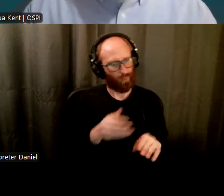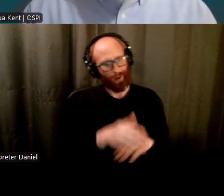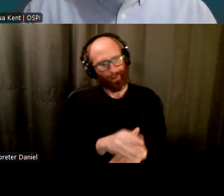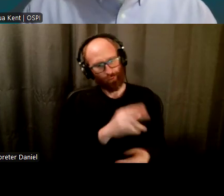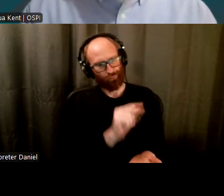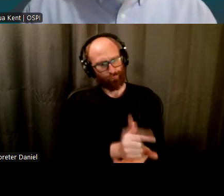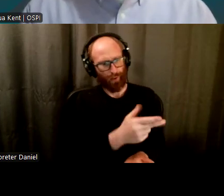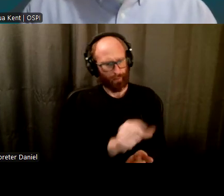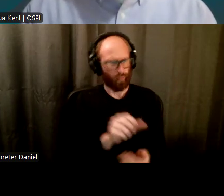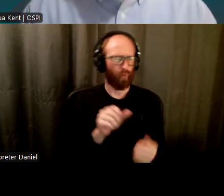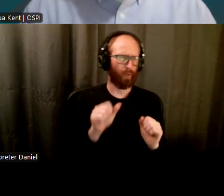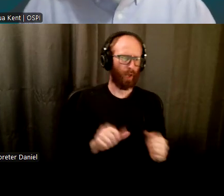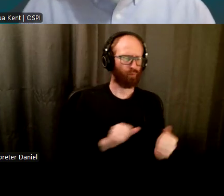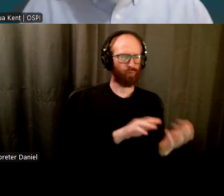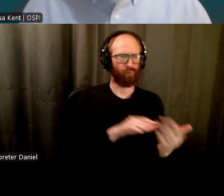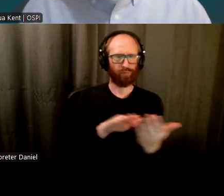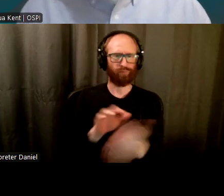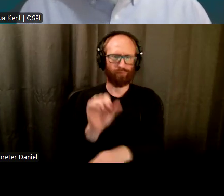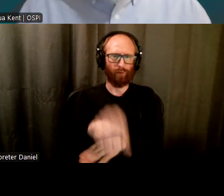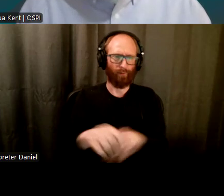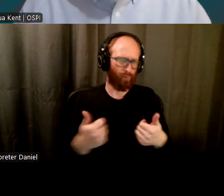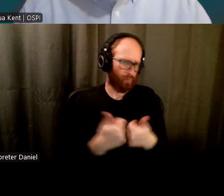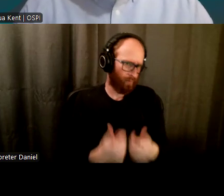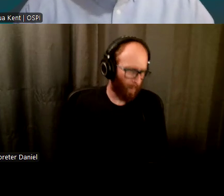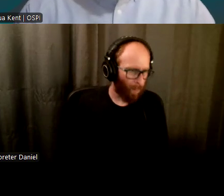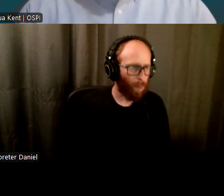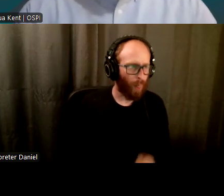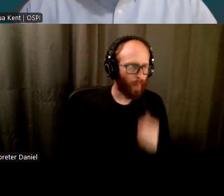And I want to quickly note a couple of these.